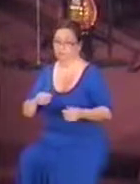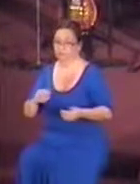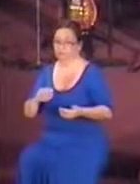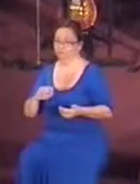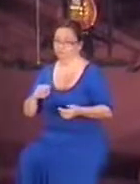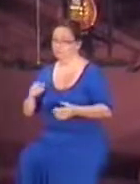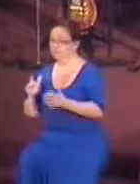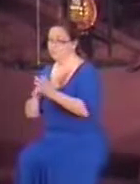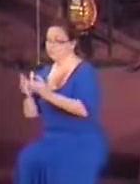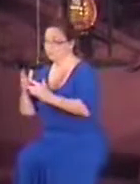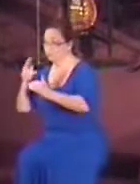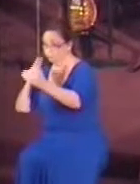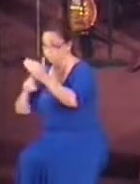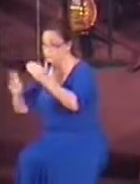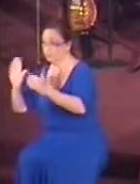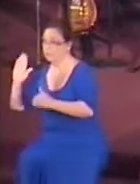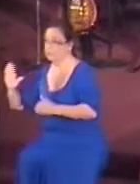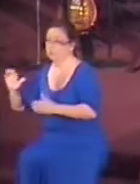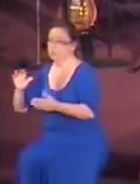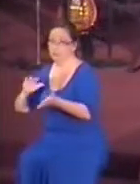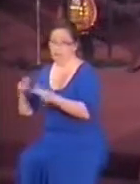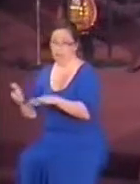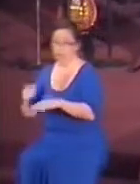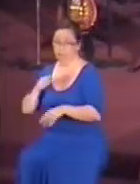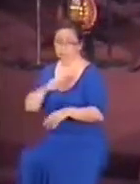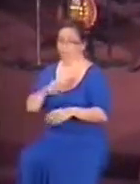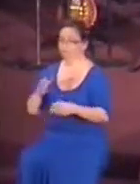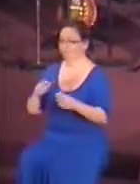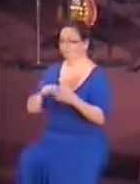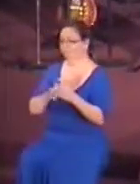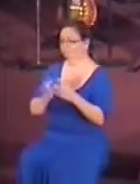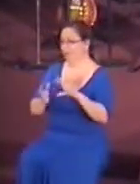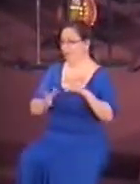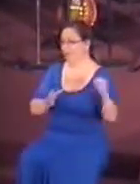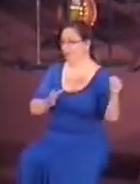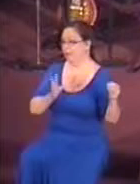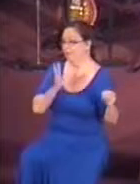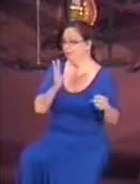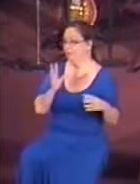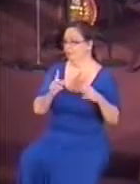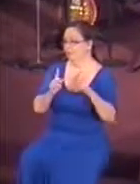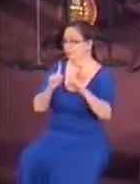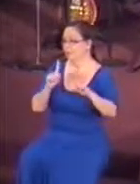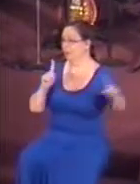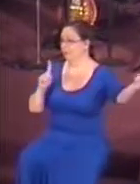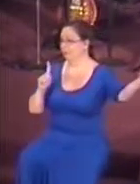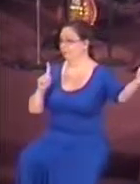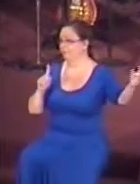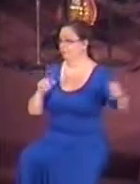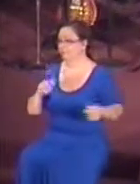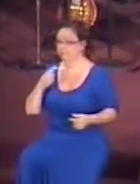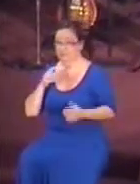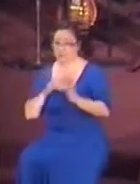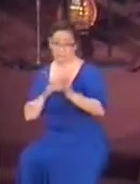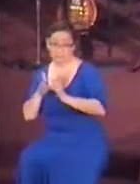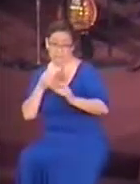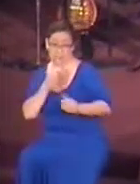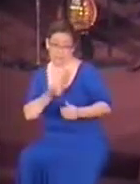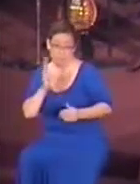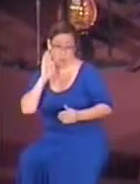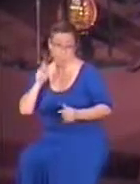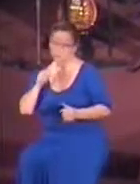Messiah, predicted his death. The disciples are beginning to leave Jesus. And Jesus tells them that they are going to suffer in ways that they could